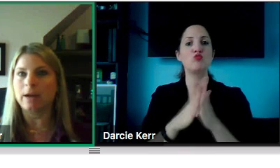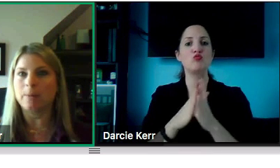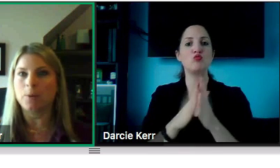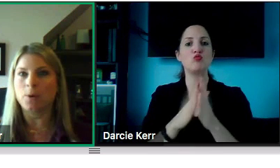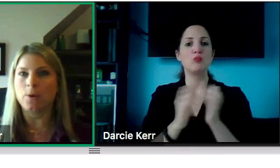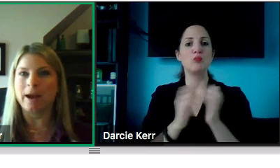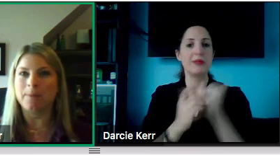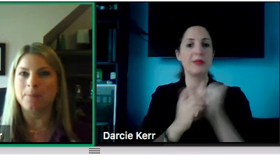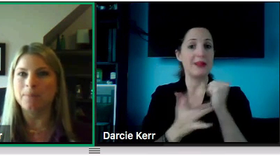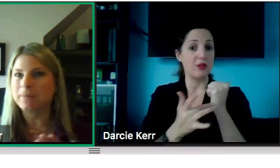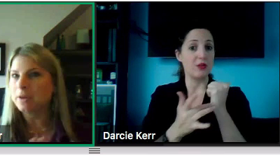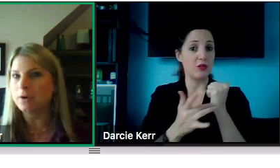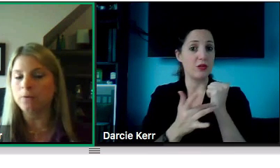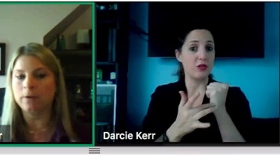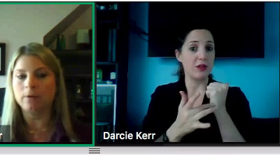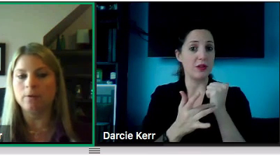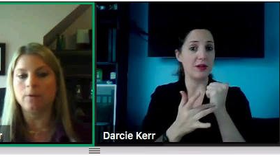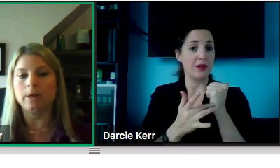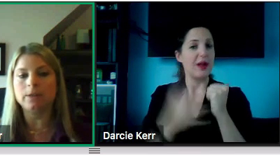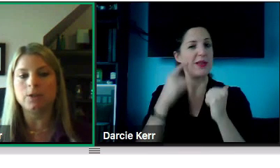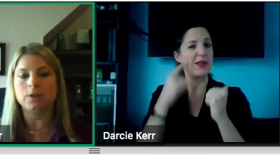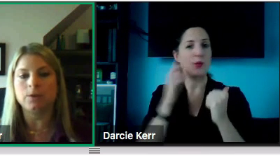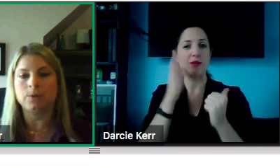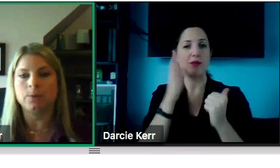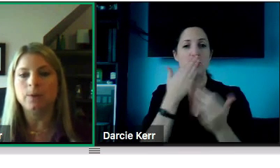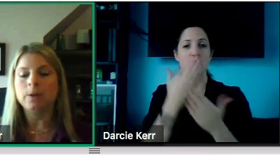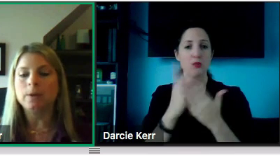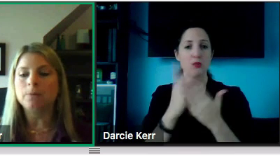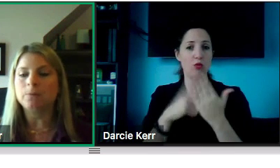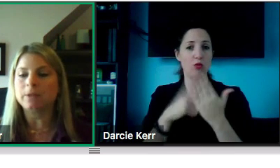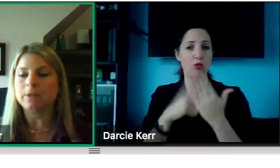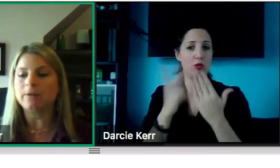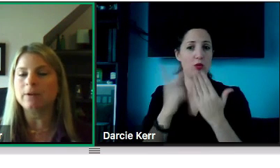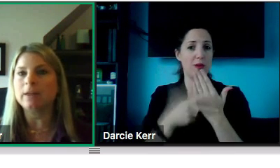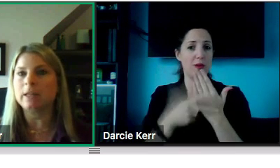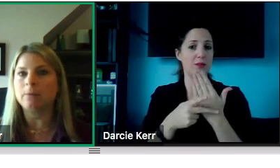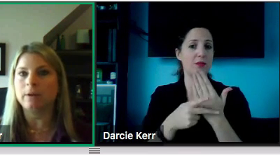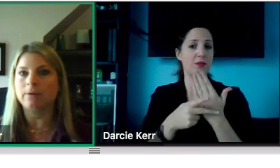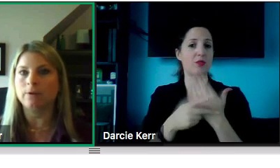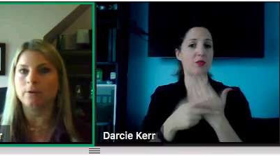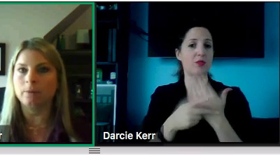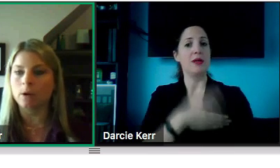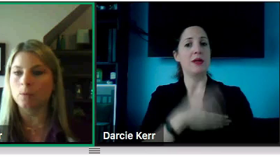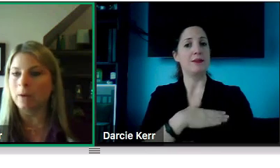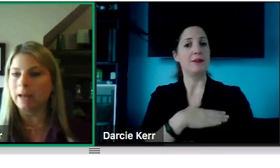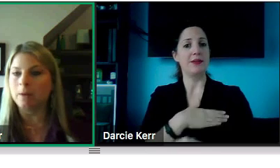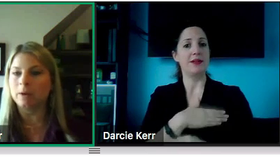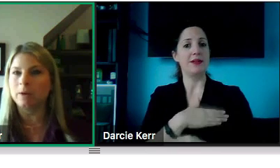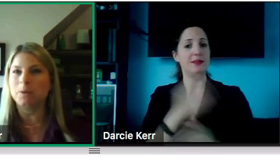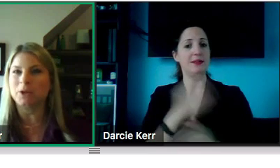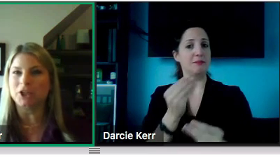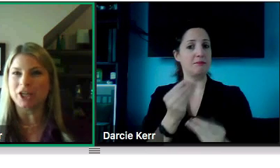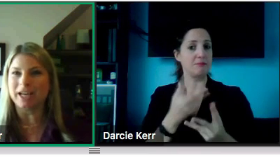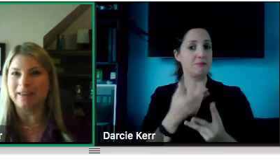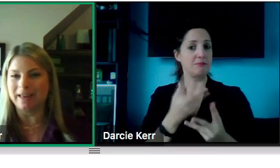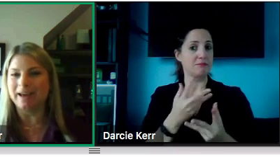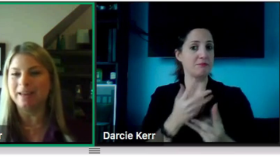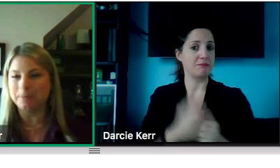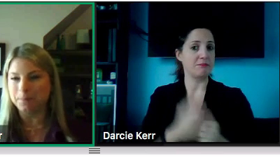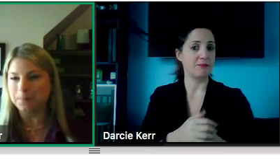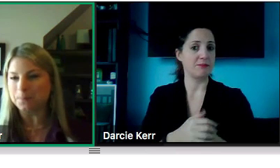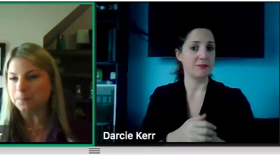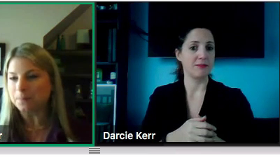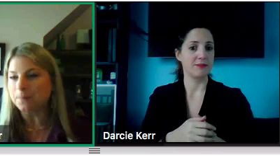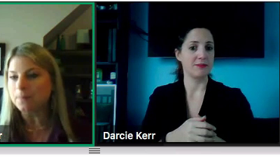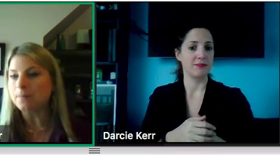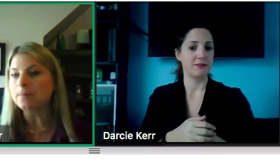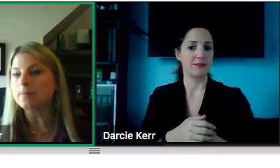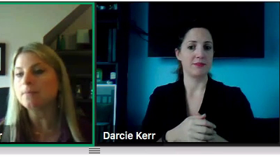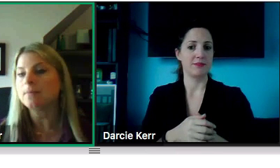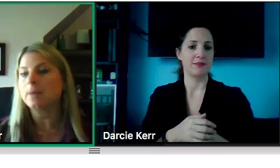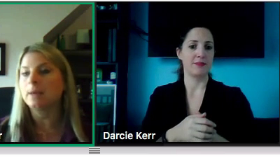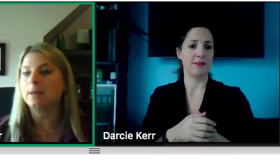sounds like the great program, feel free to definitely refer them our way. We'd appreciate that.